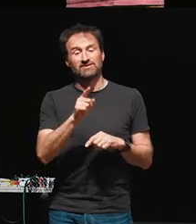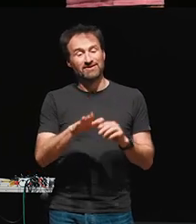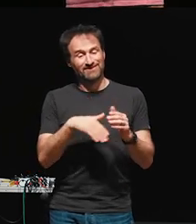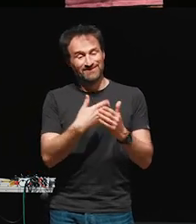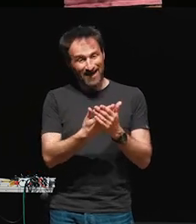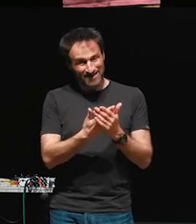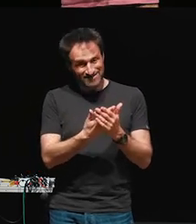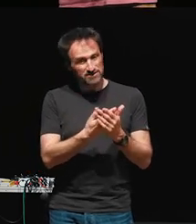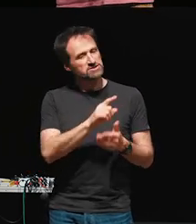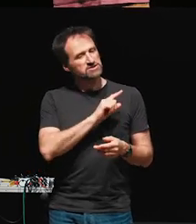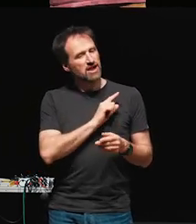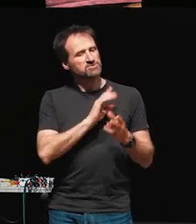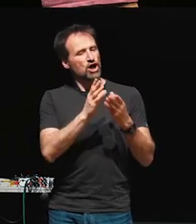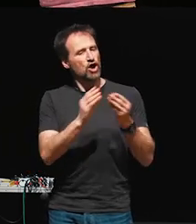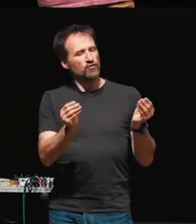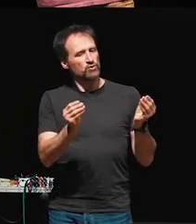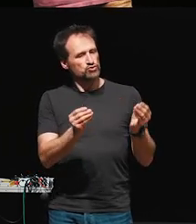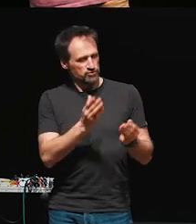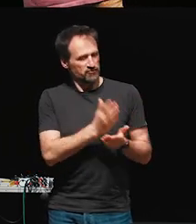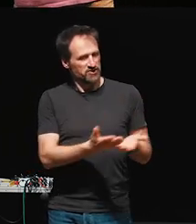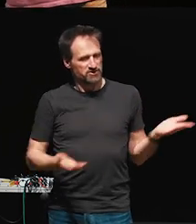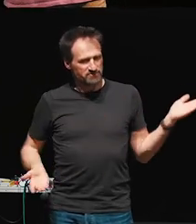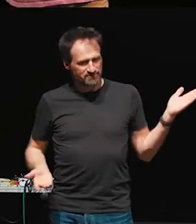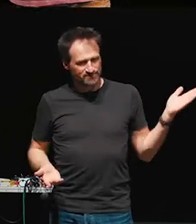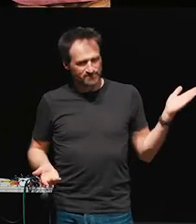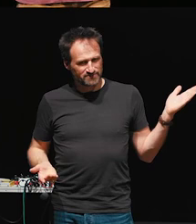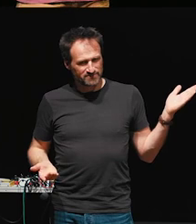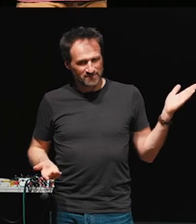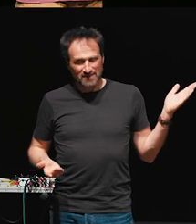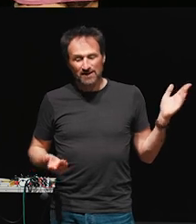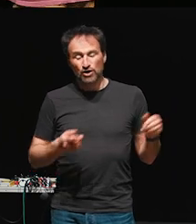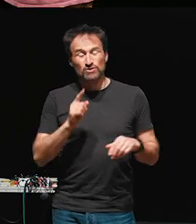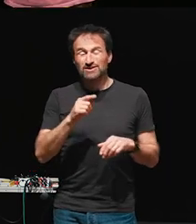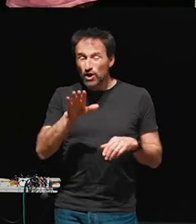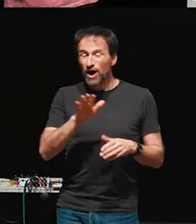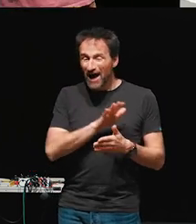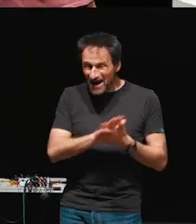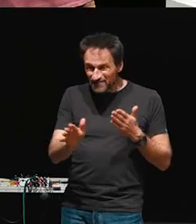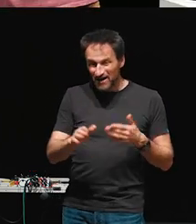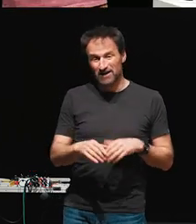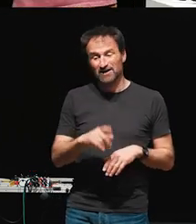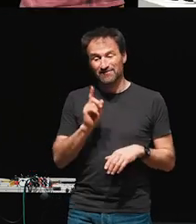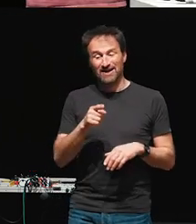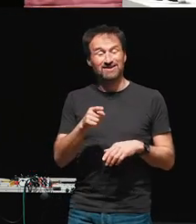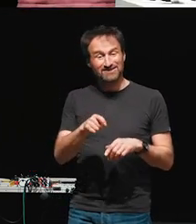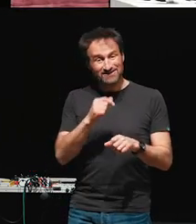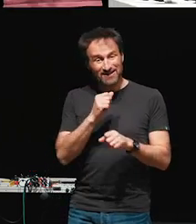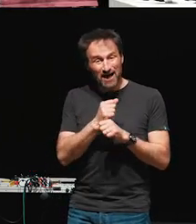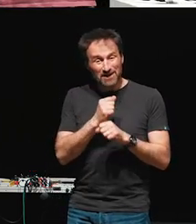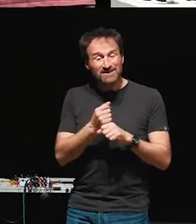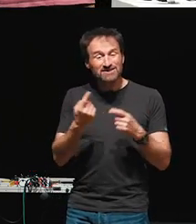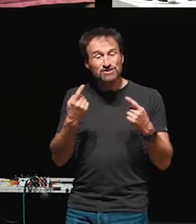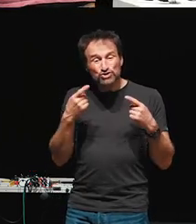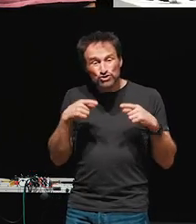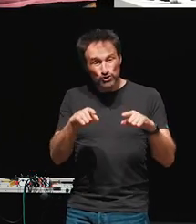line. And this becomes even nicer if you use the async await syntax, because it makes it look synchronous and a lot easier to reason